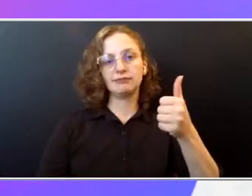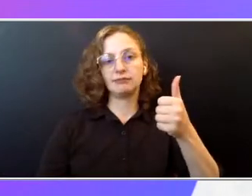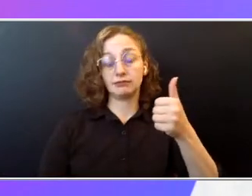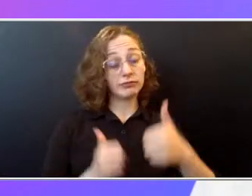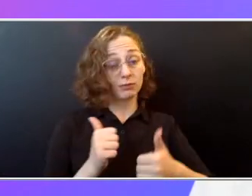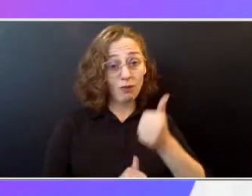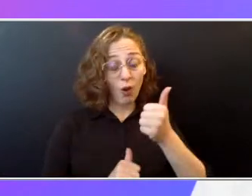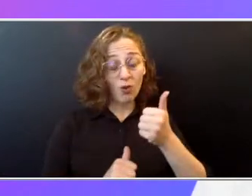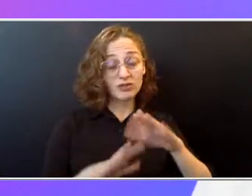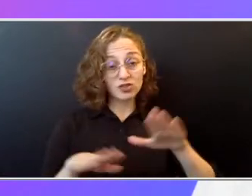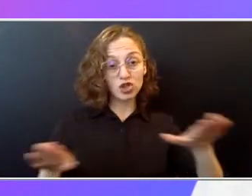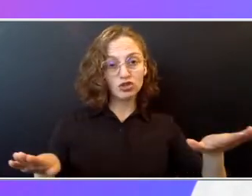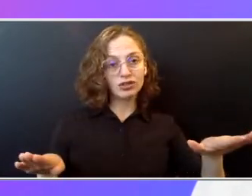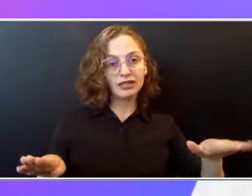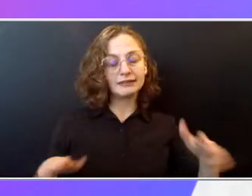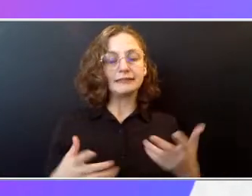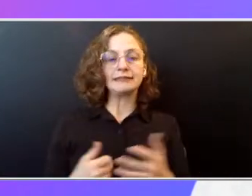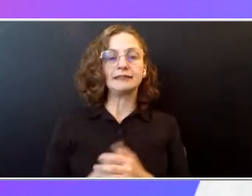not fully